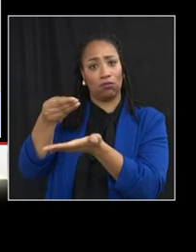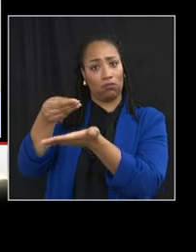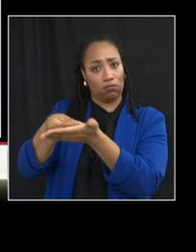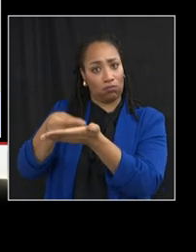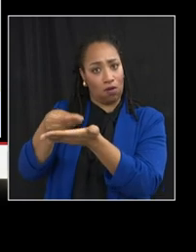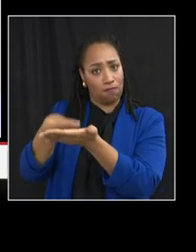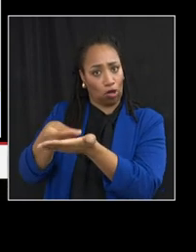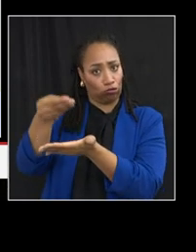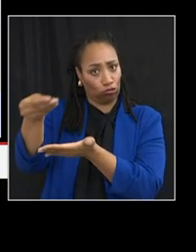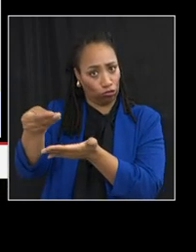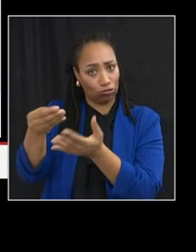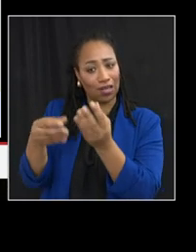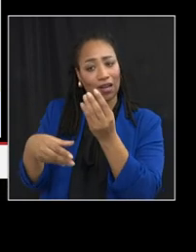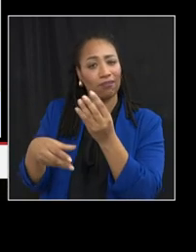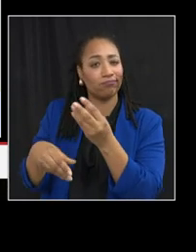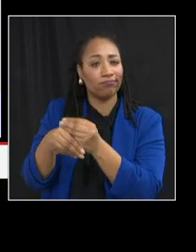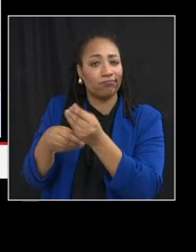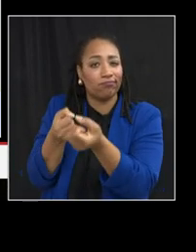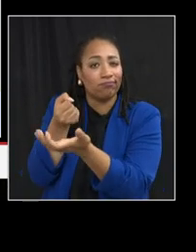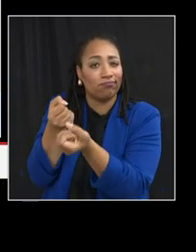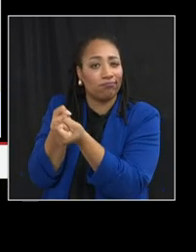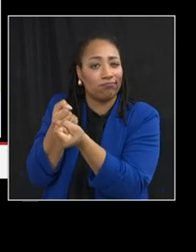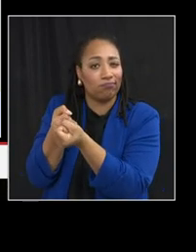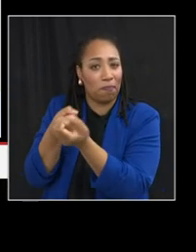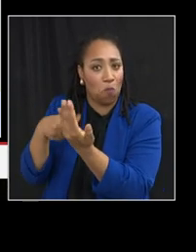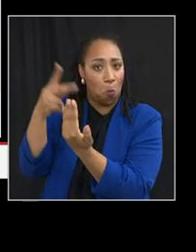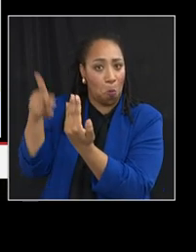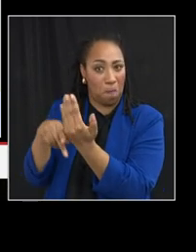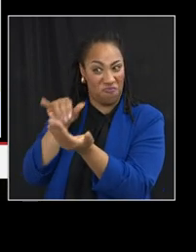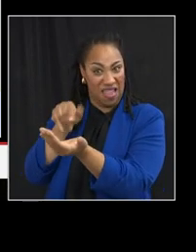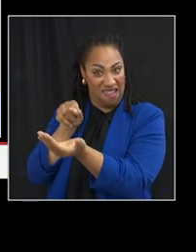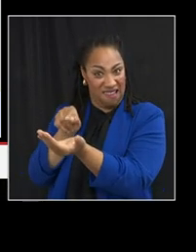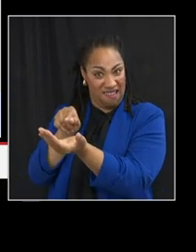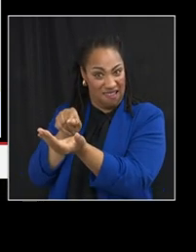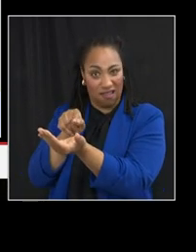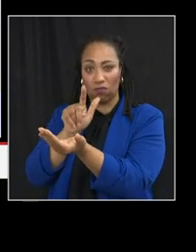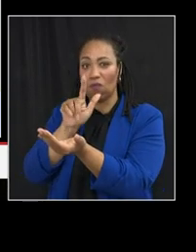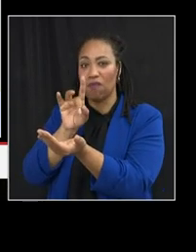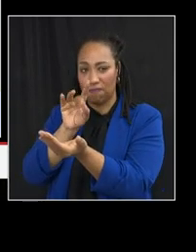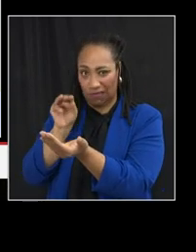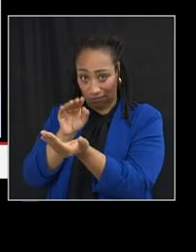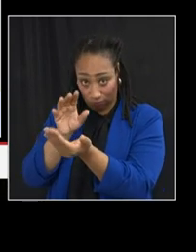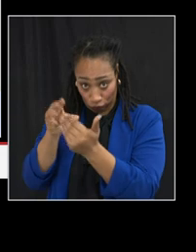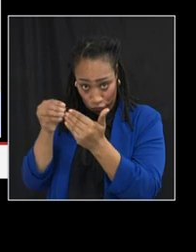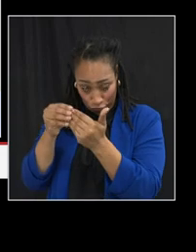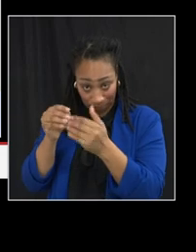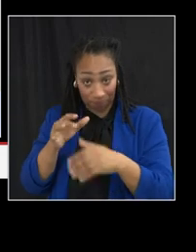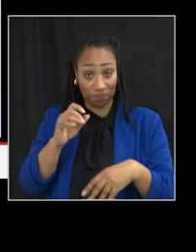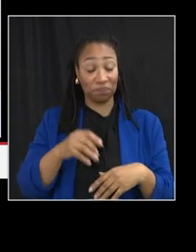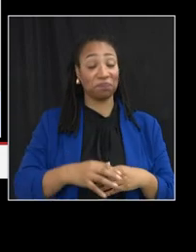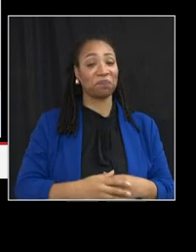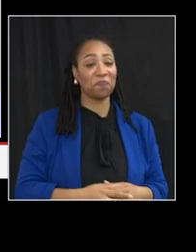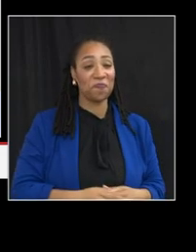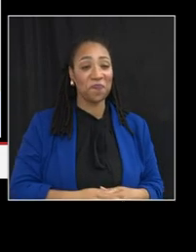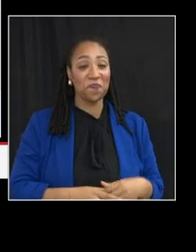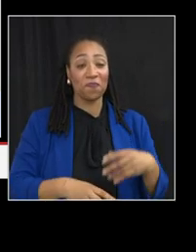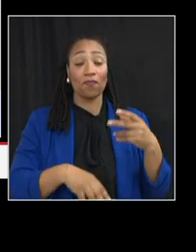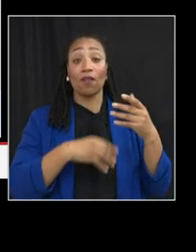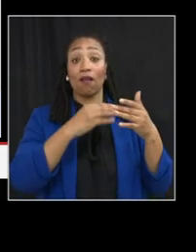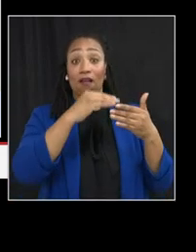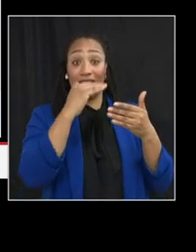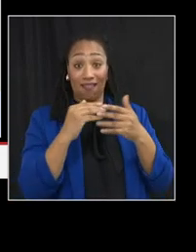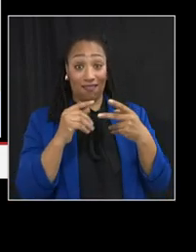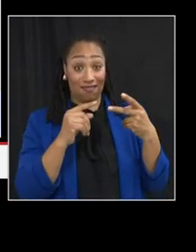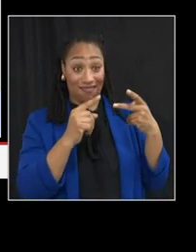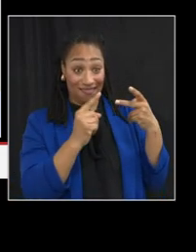homebuyers buy their first home in DC. $1 million to support our heirs legal services property program,